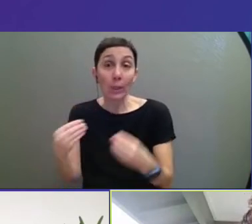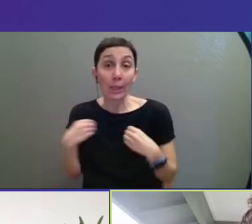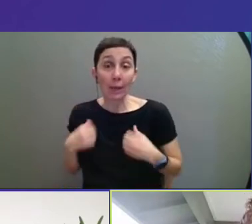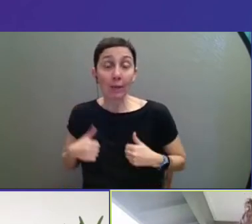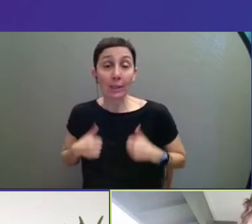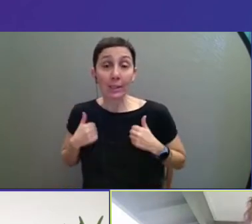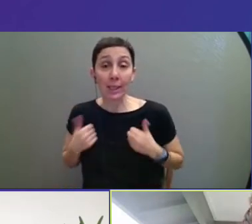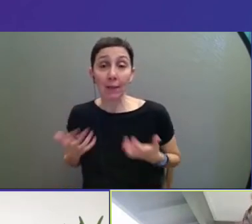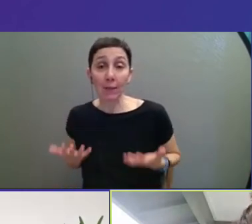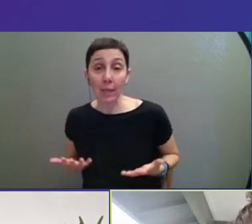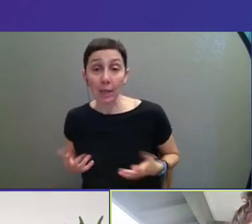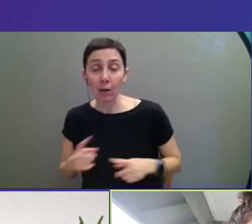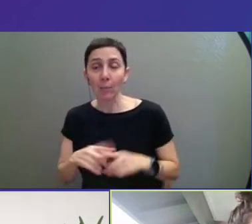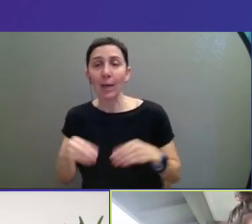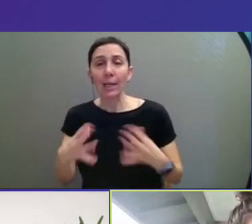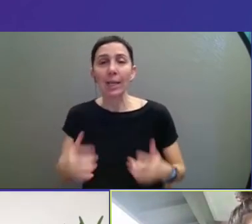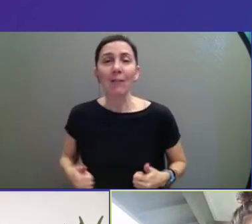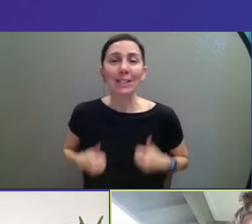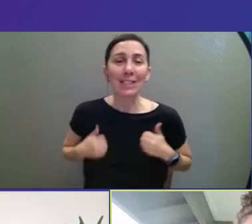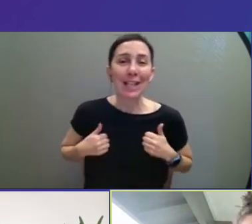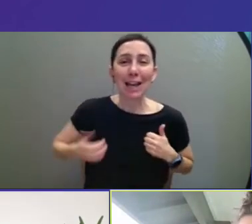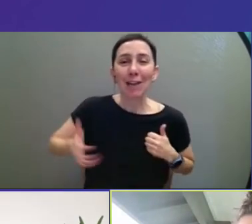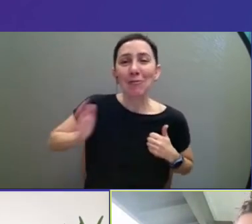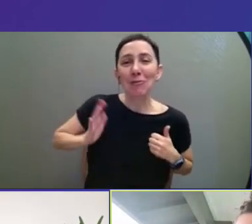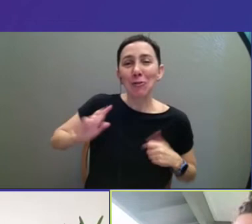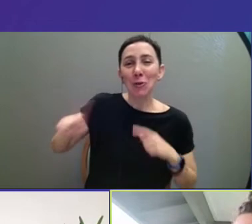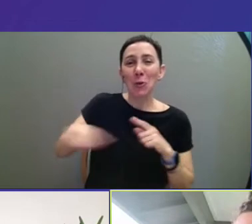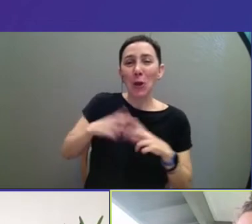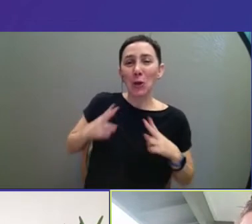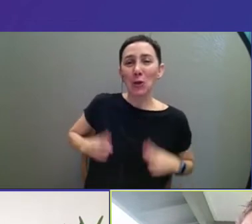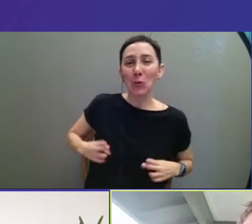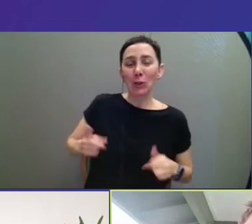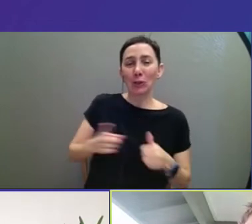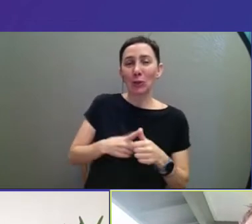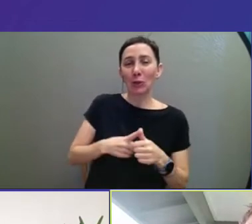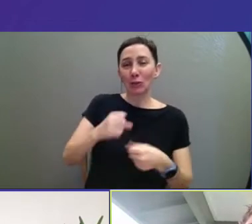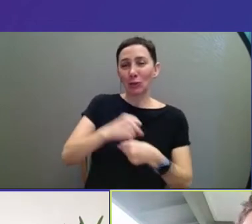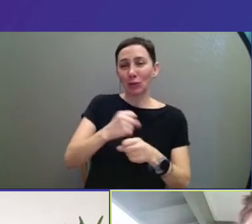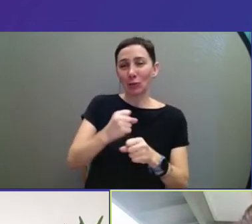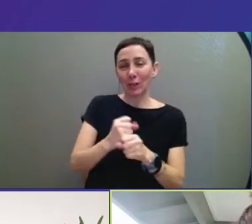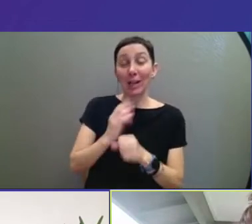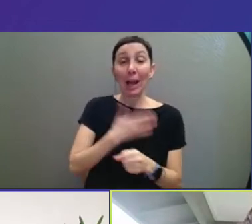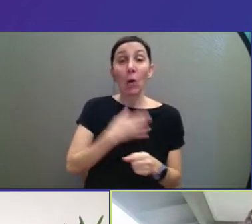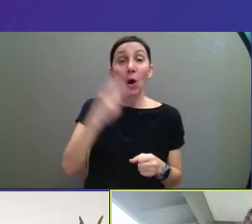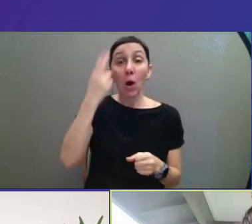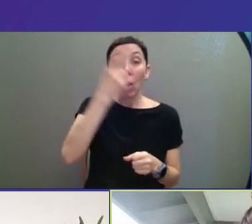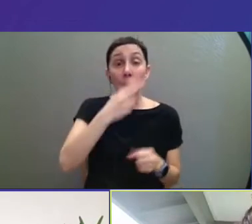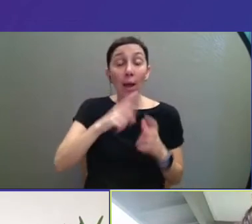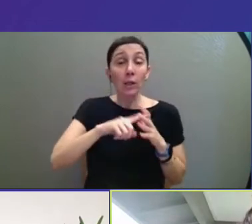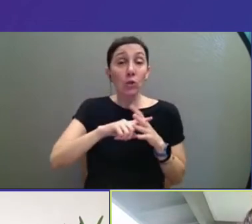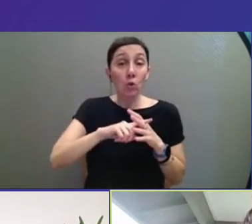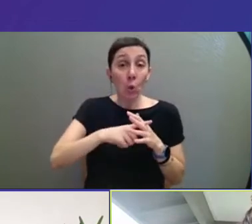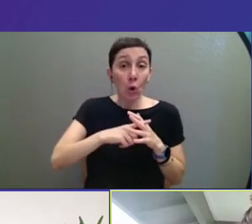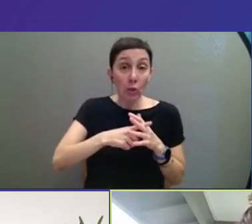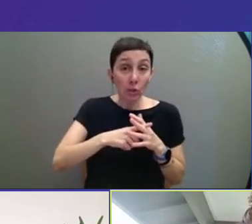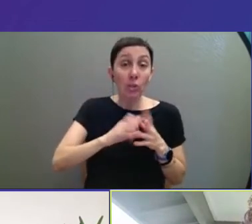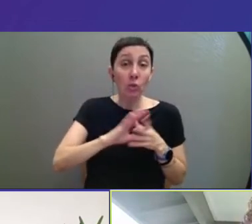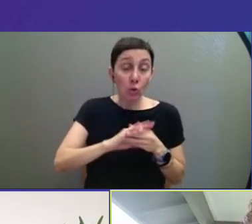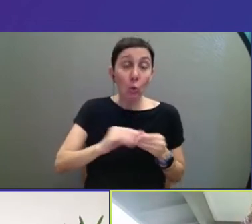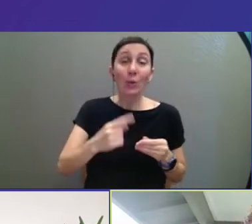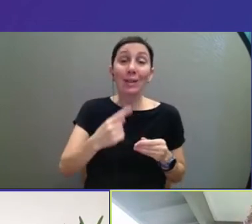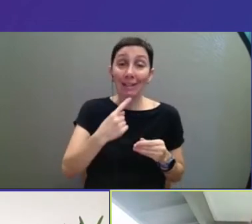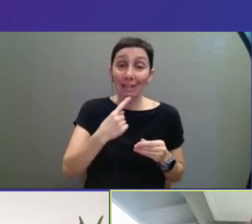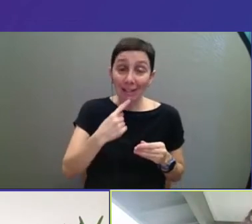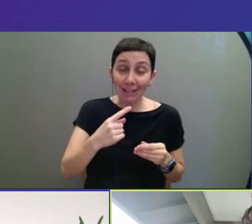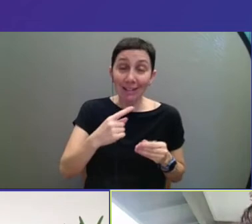us life when humans were first created. Our Hawaiian origin story is evolution itself, which is really beautiful.